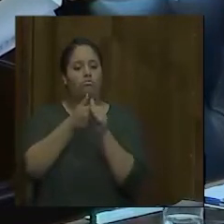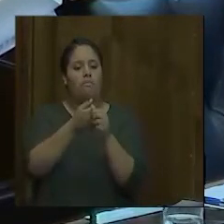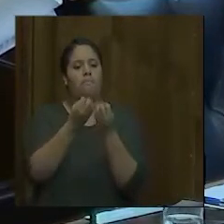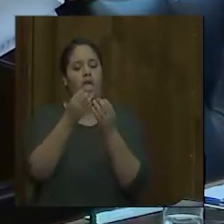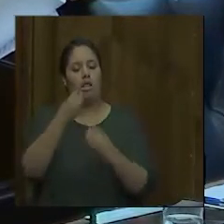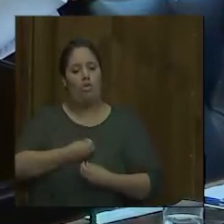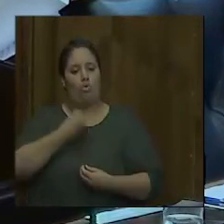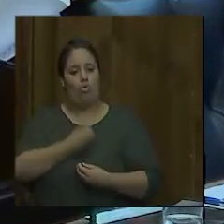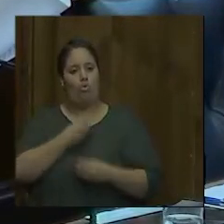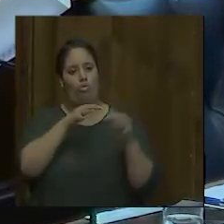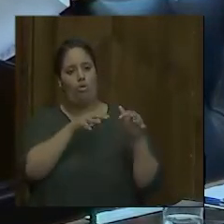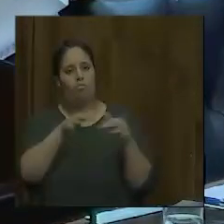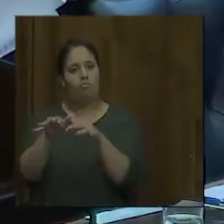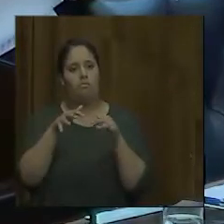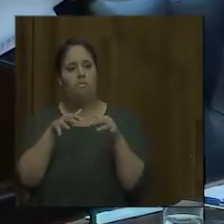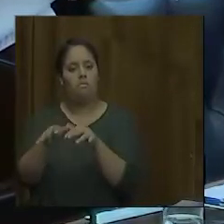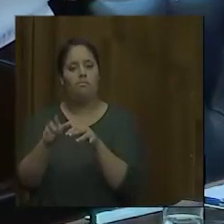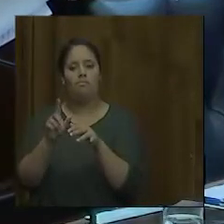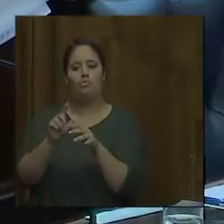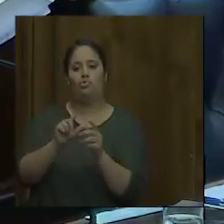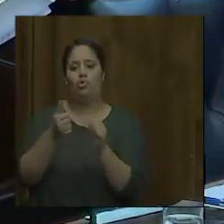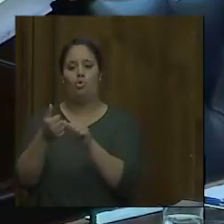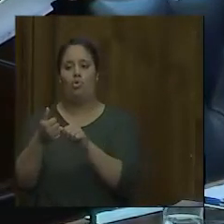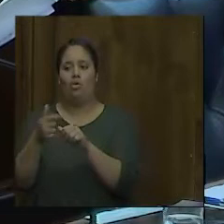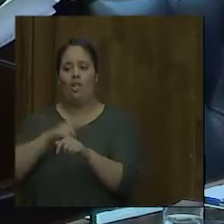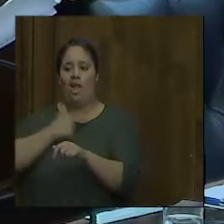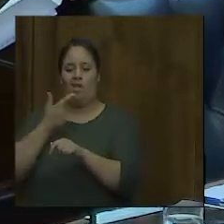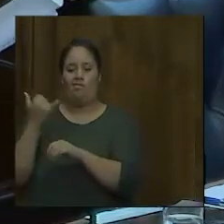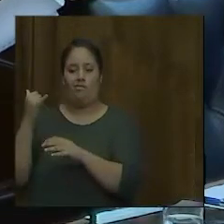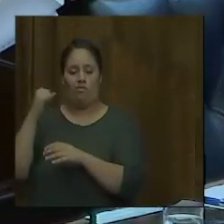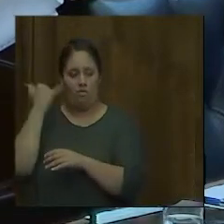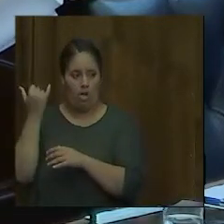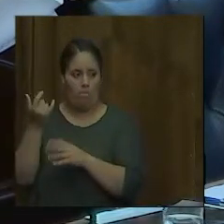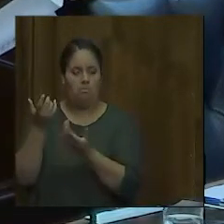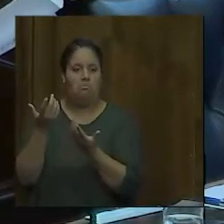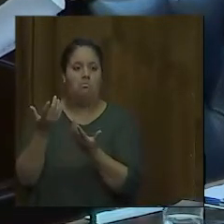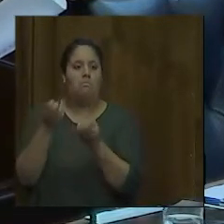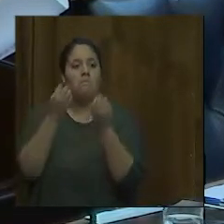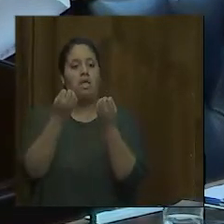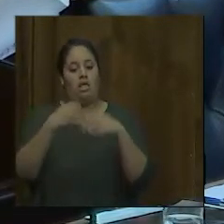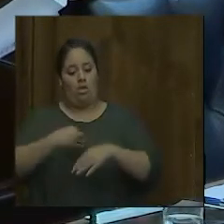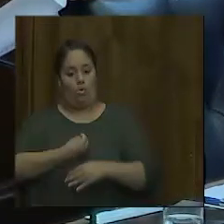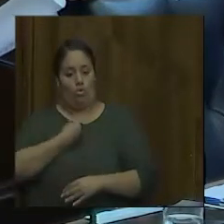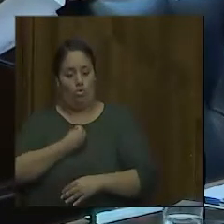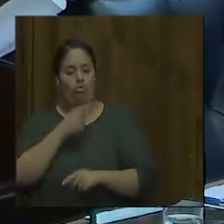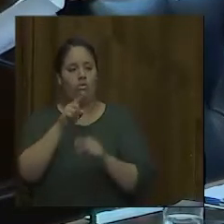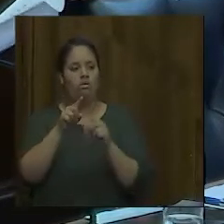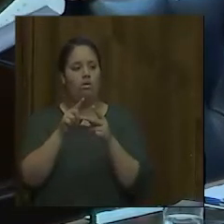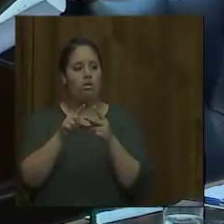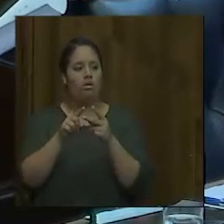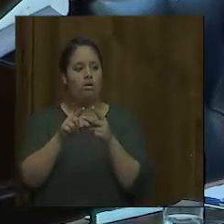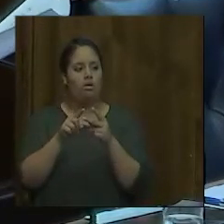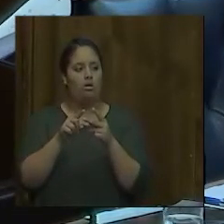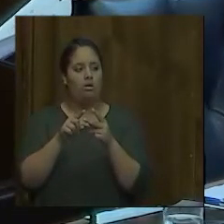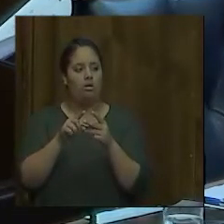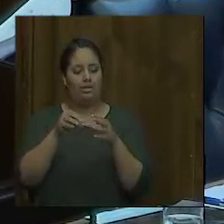people into the undesirable life of crime. Put differently, many young people end up in the